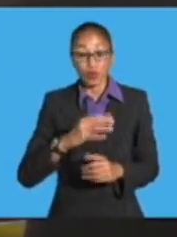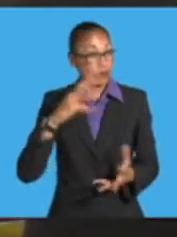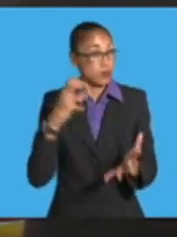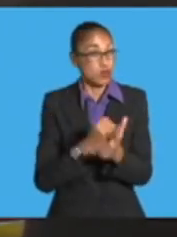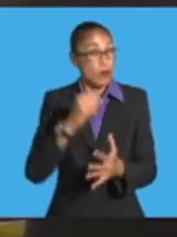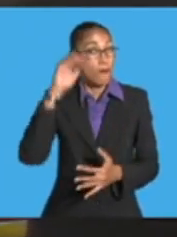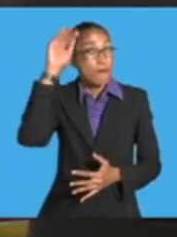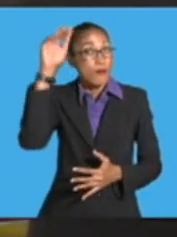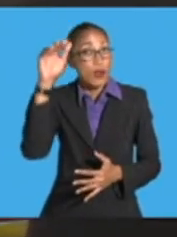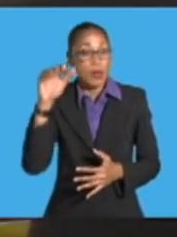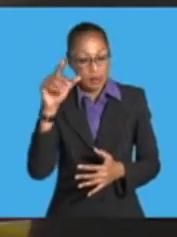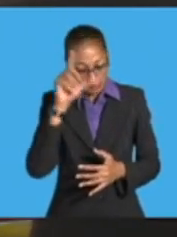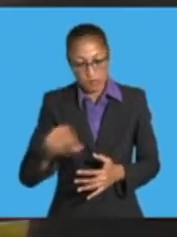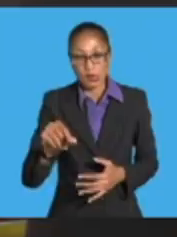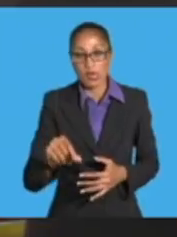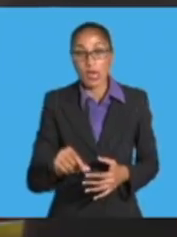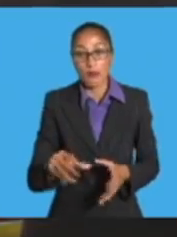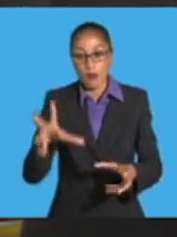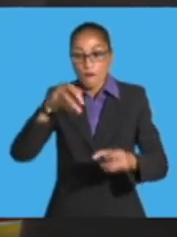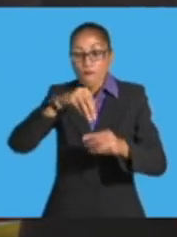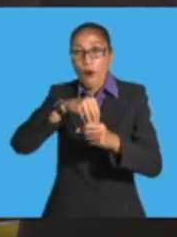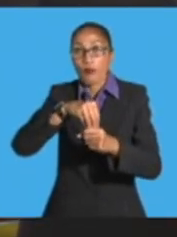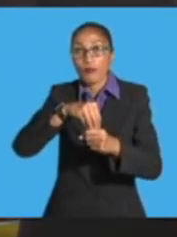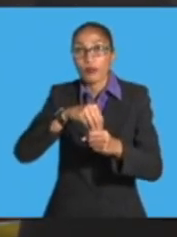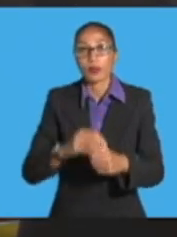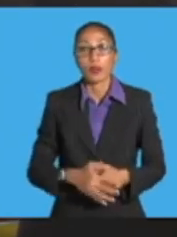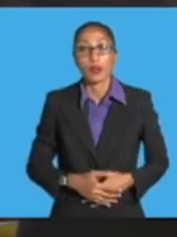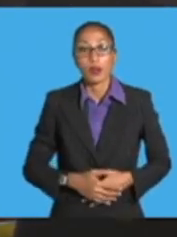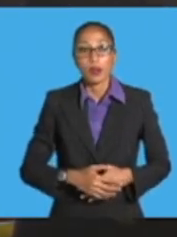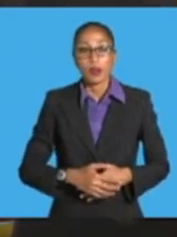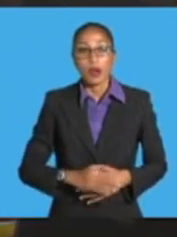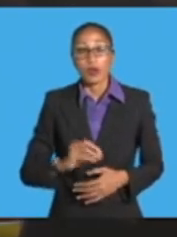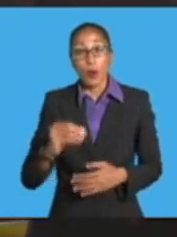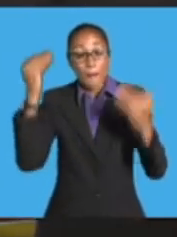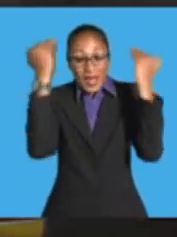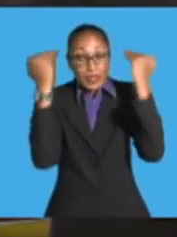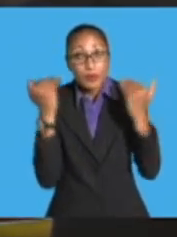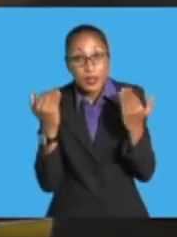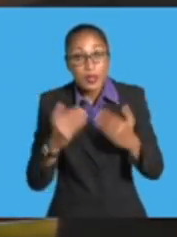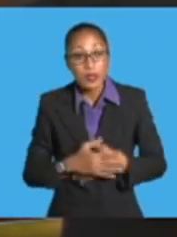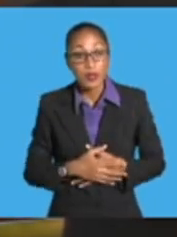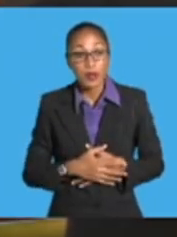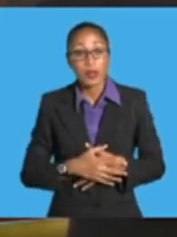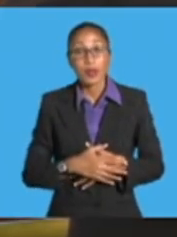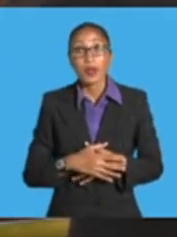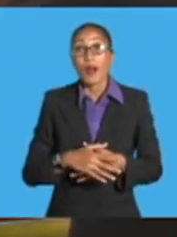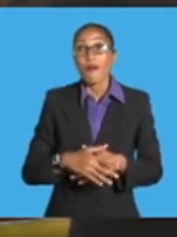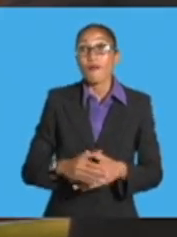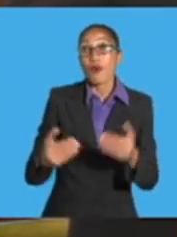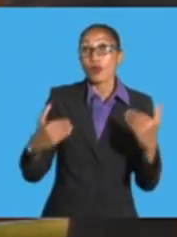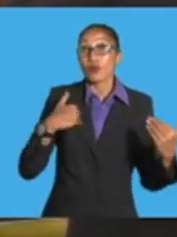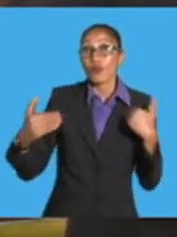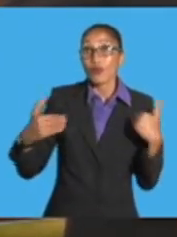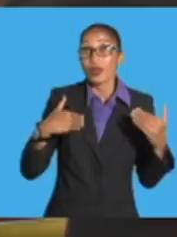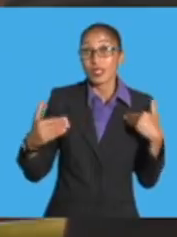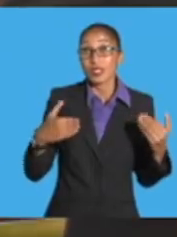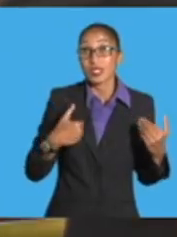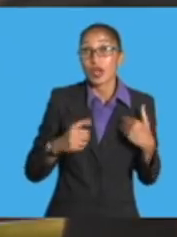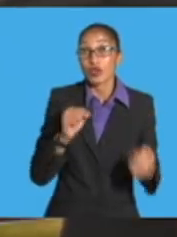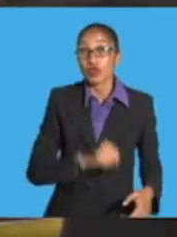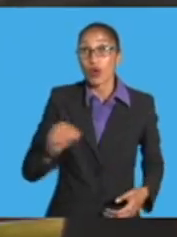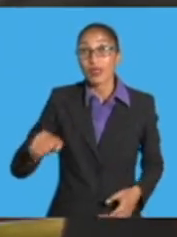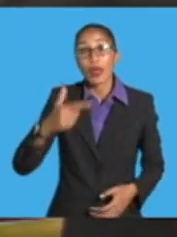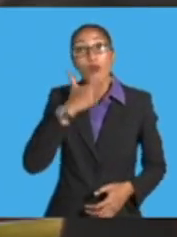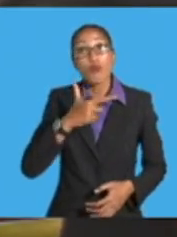are active and engaged citizens. Madam Speaker, the Tertiary Scholarship and Loans Board is a game